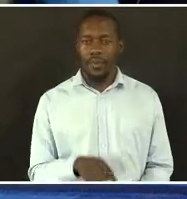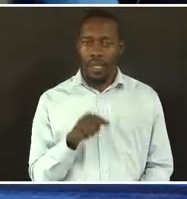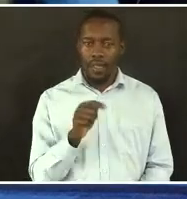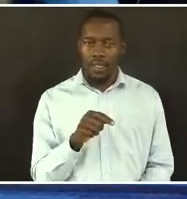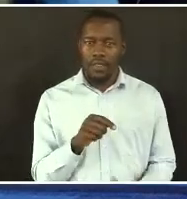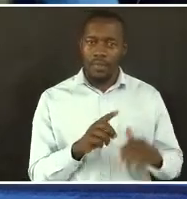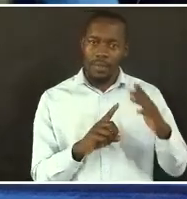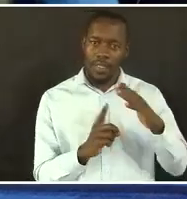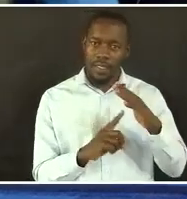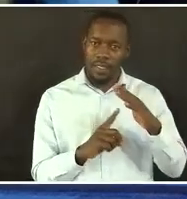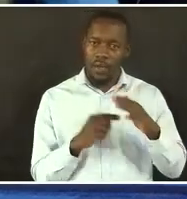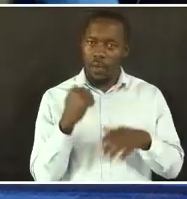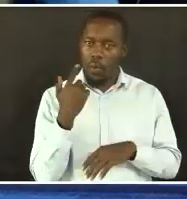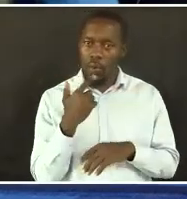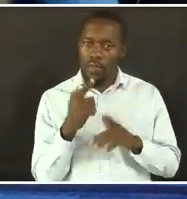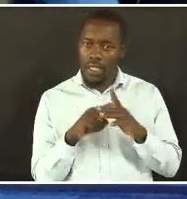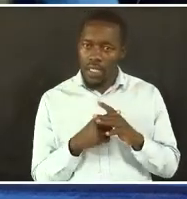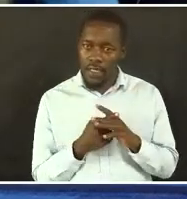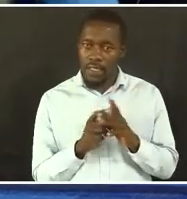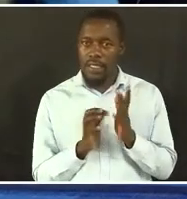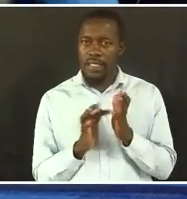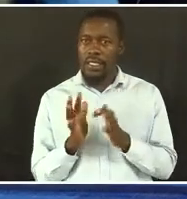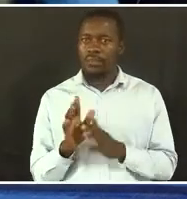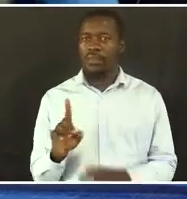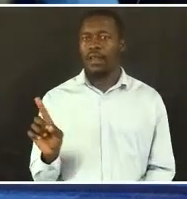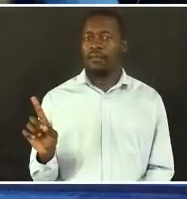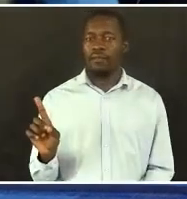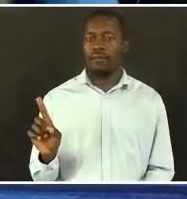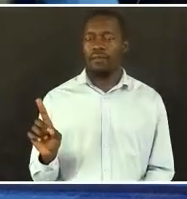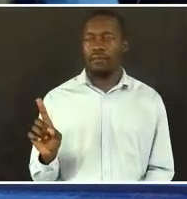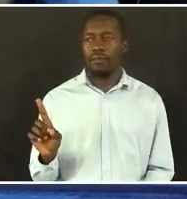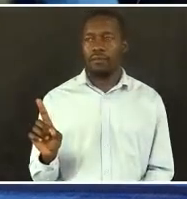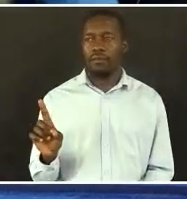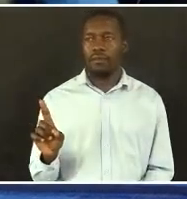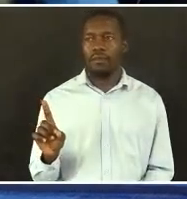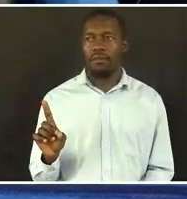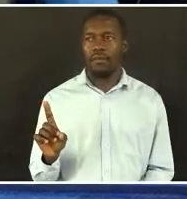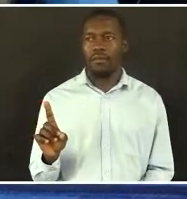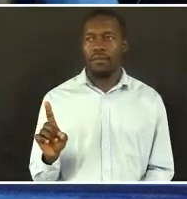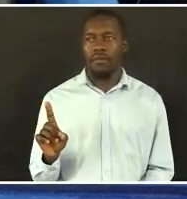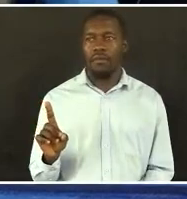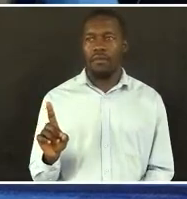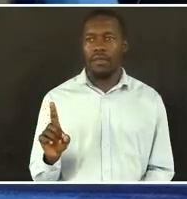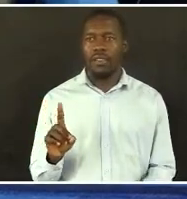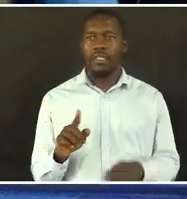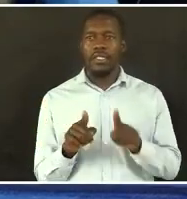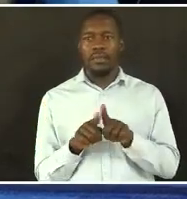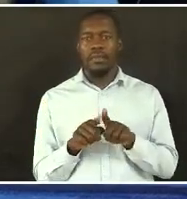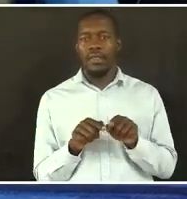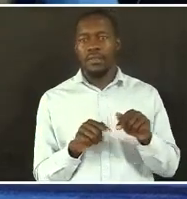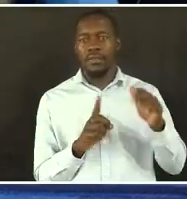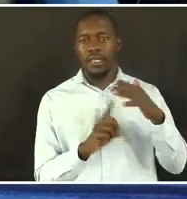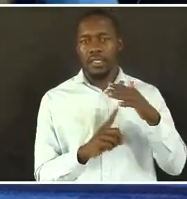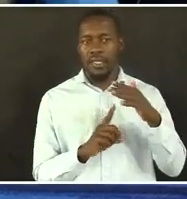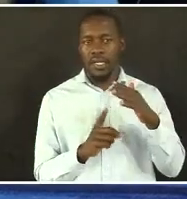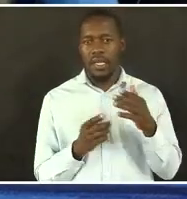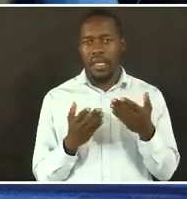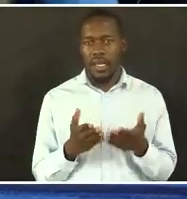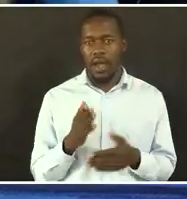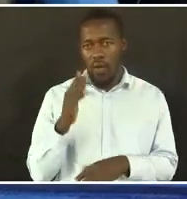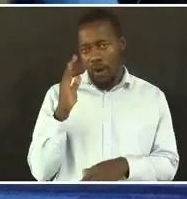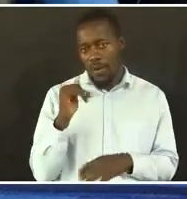was initiated by Christ himself, and this ministry is geared towards offering spiritual guidance